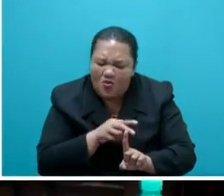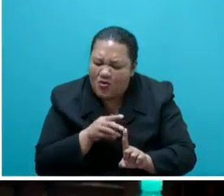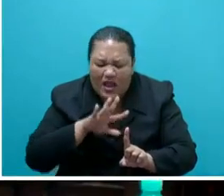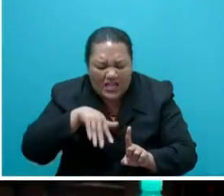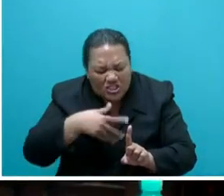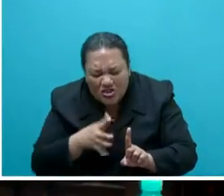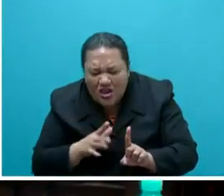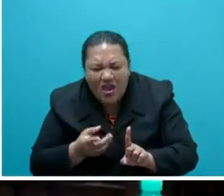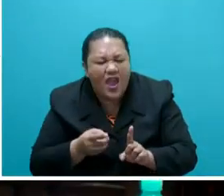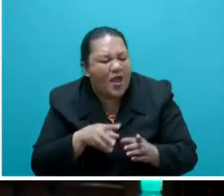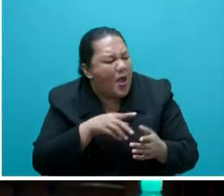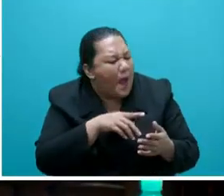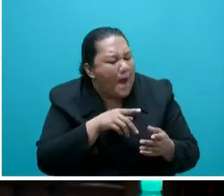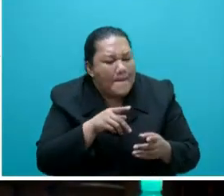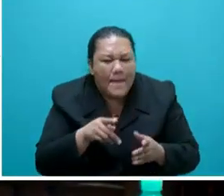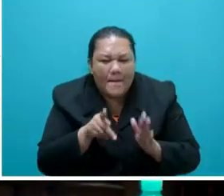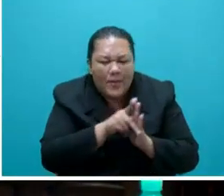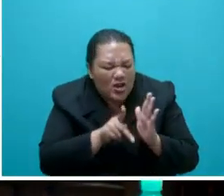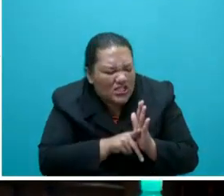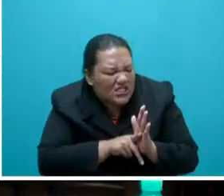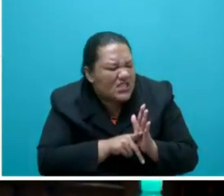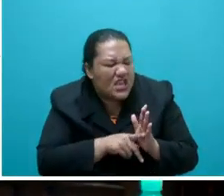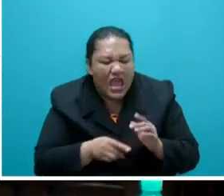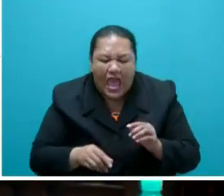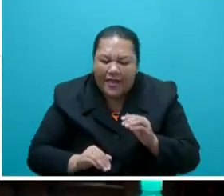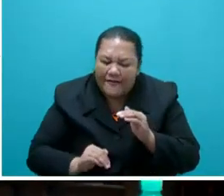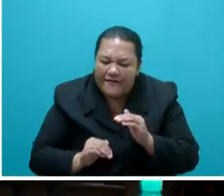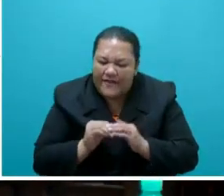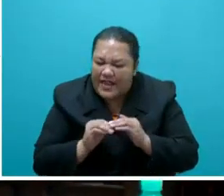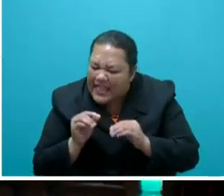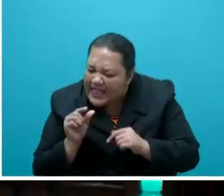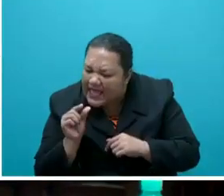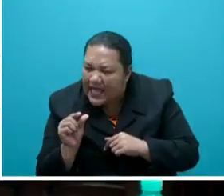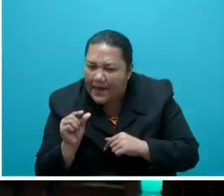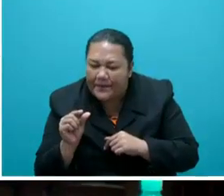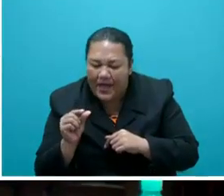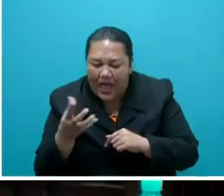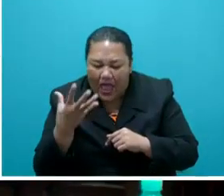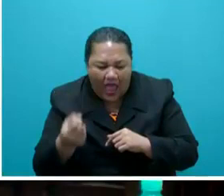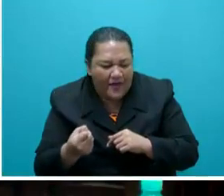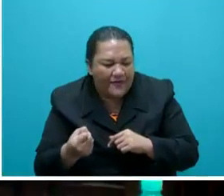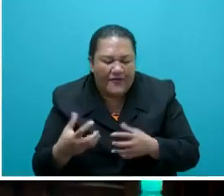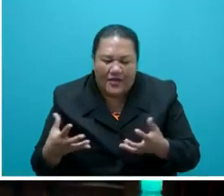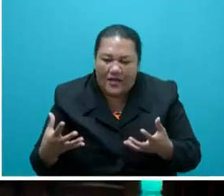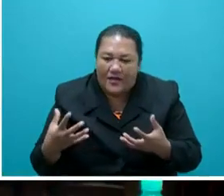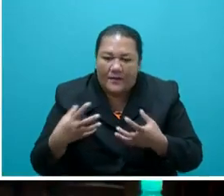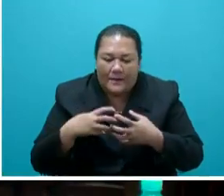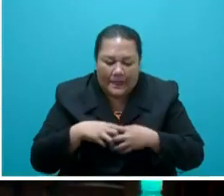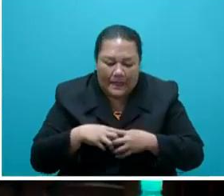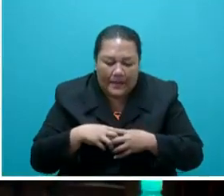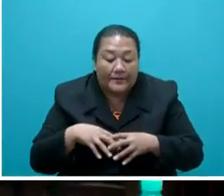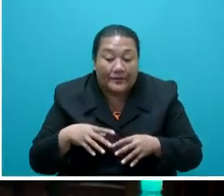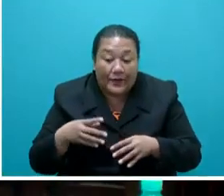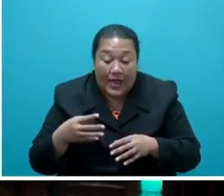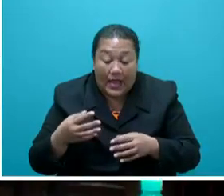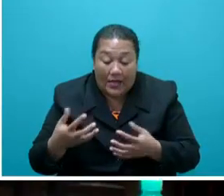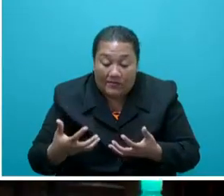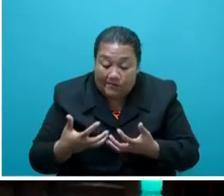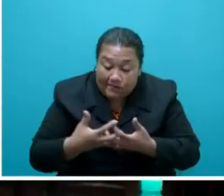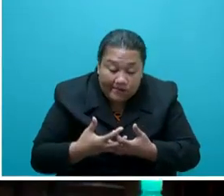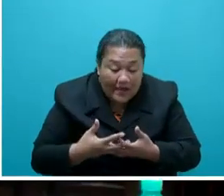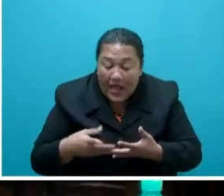the gaps that we had in this area in anticipation of our signing up to the Convention on the Rights of Persons with Disabilities